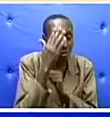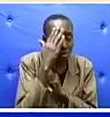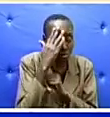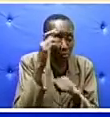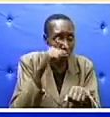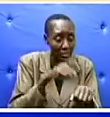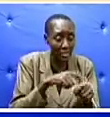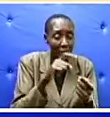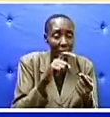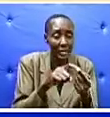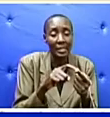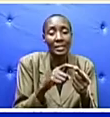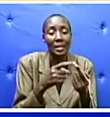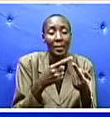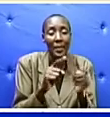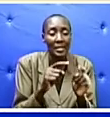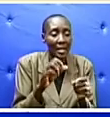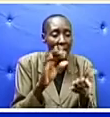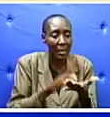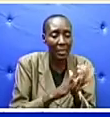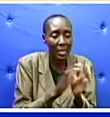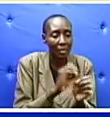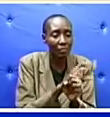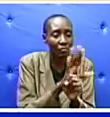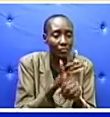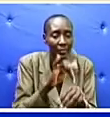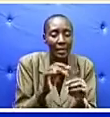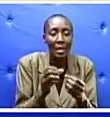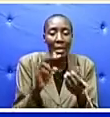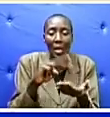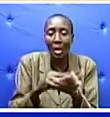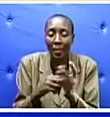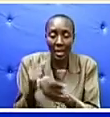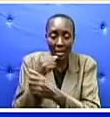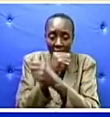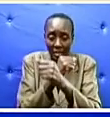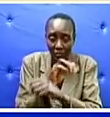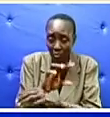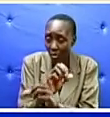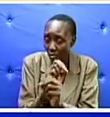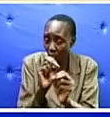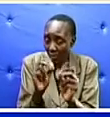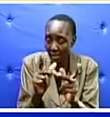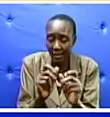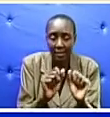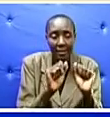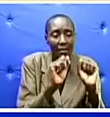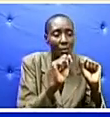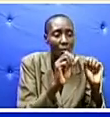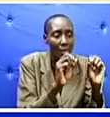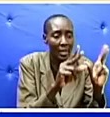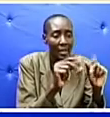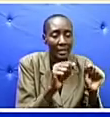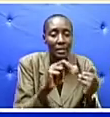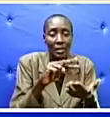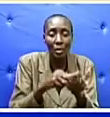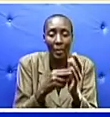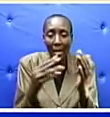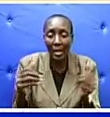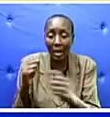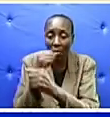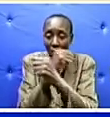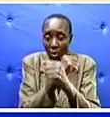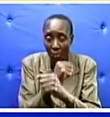immunity was pretty okay. So that pretty means, much okay. Okay. Yes. So then the immunity is what we really need to focus on.